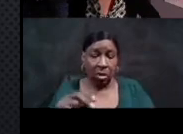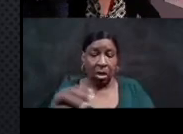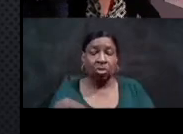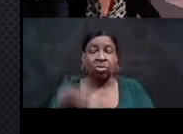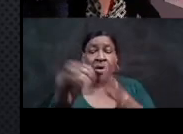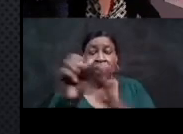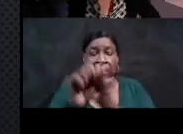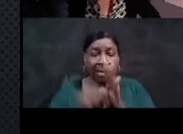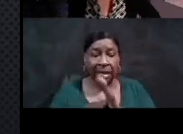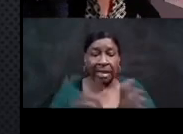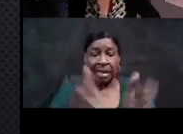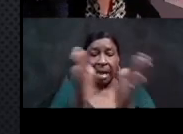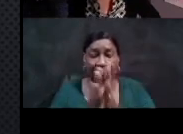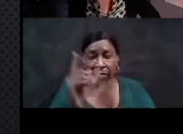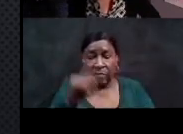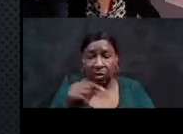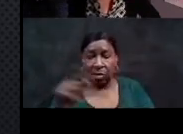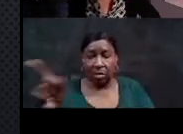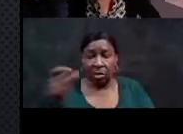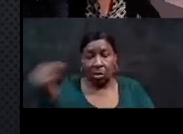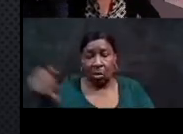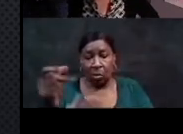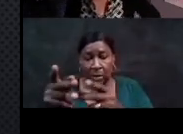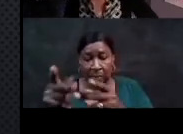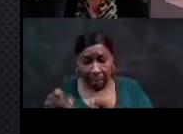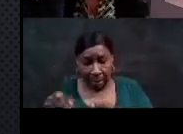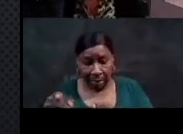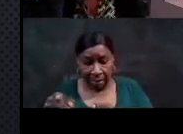there for this kind of outsourcing.